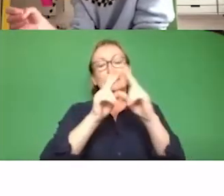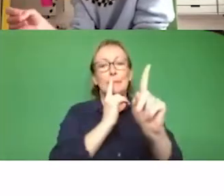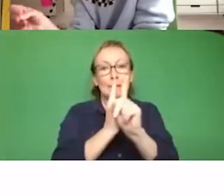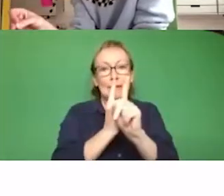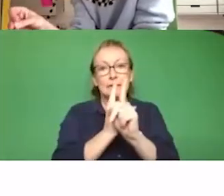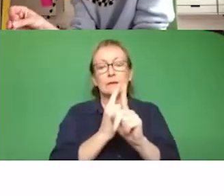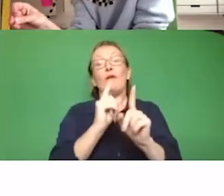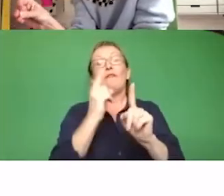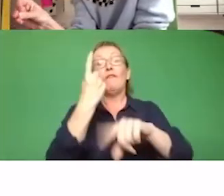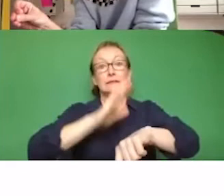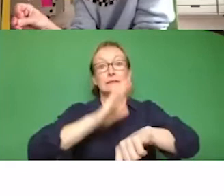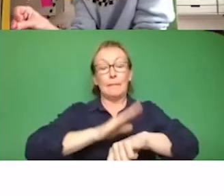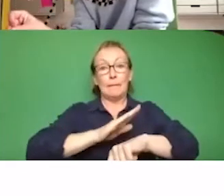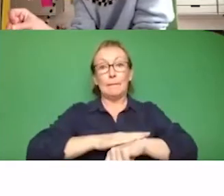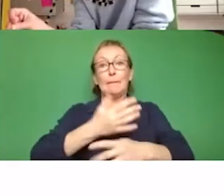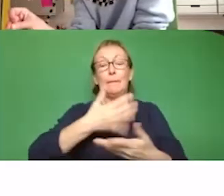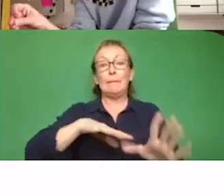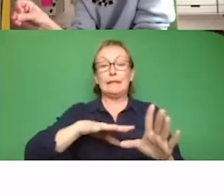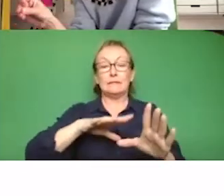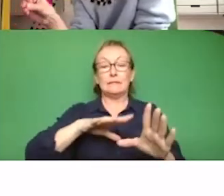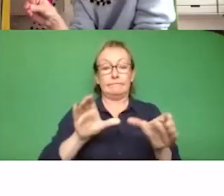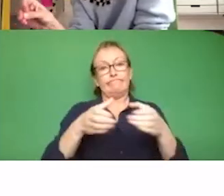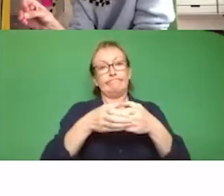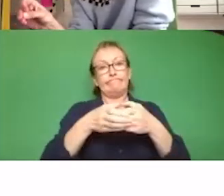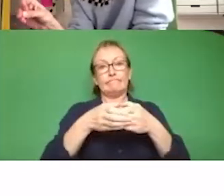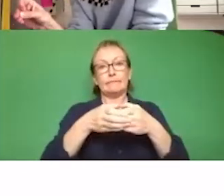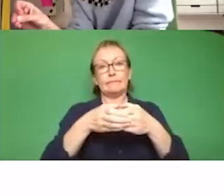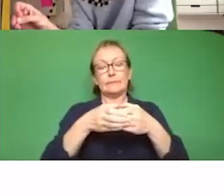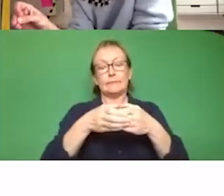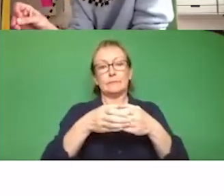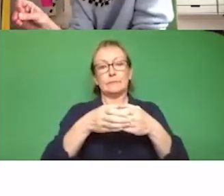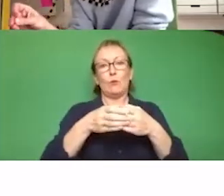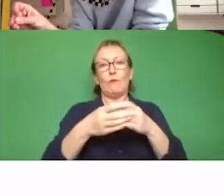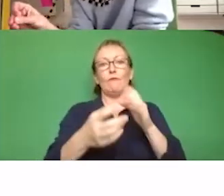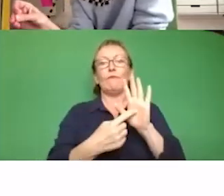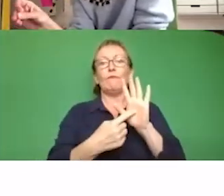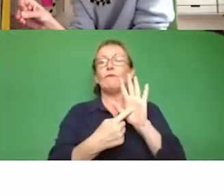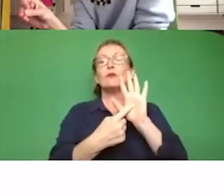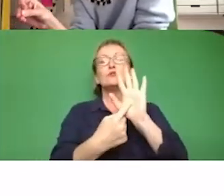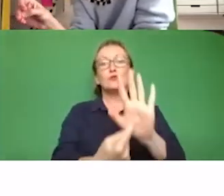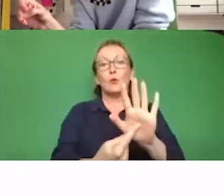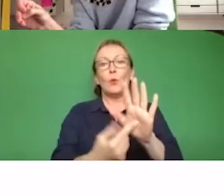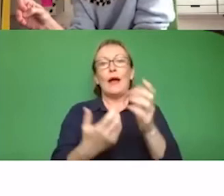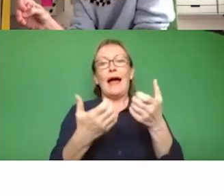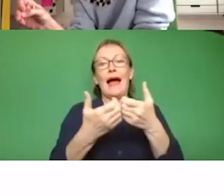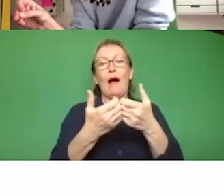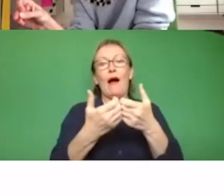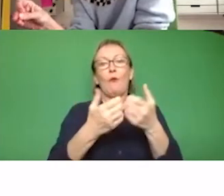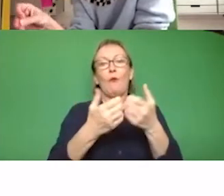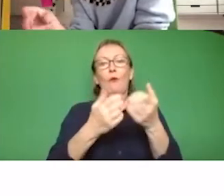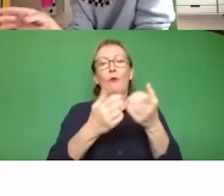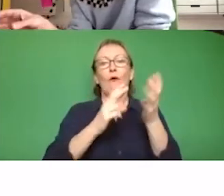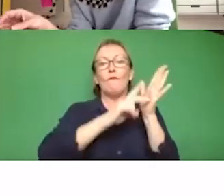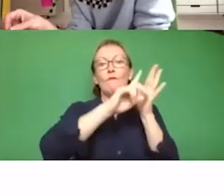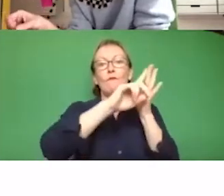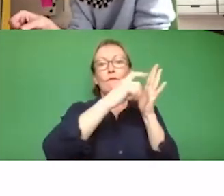our spring summer 21 collection, we'll be doing virtually. So fingers crossed it will work out, but we've been, you know,